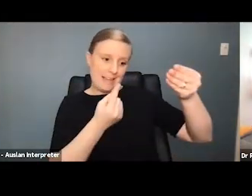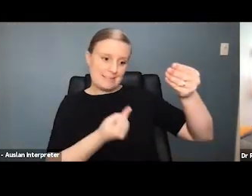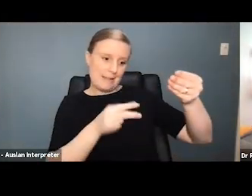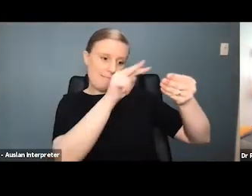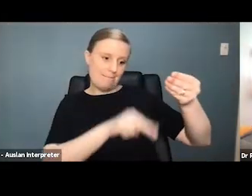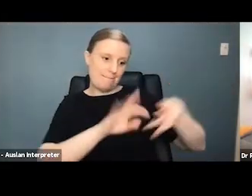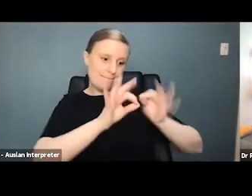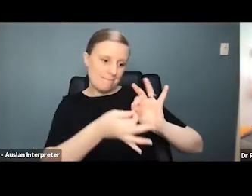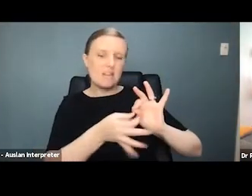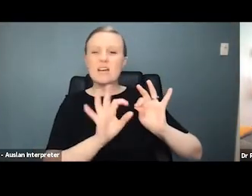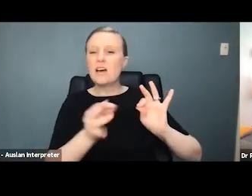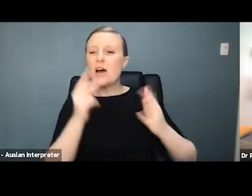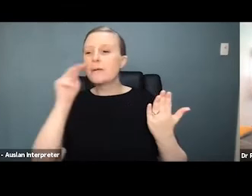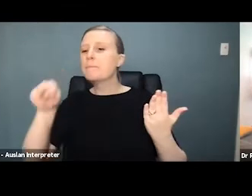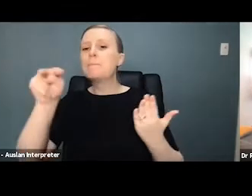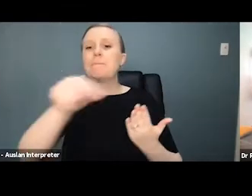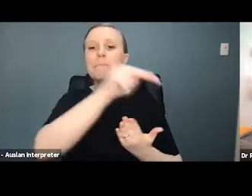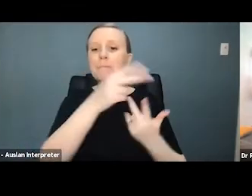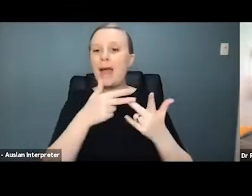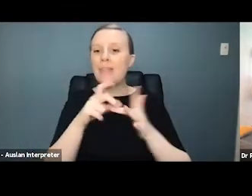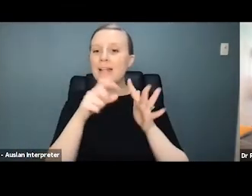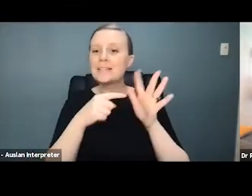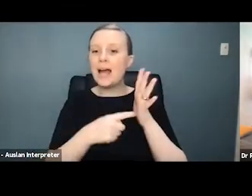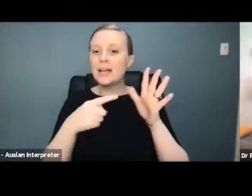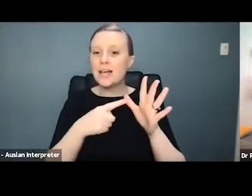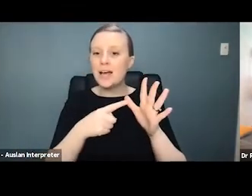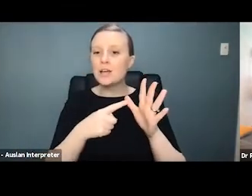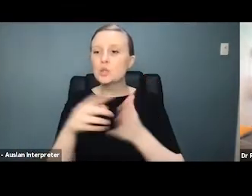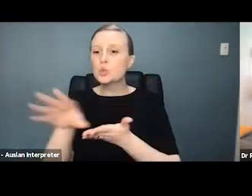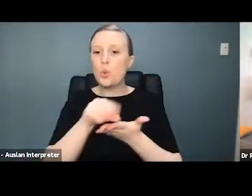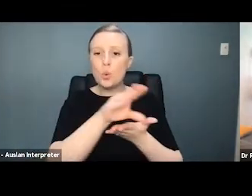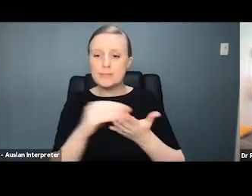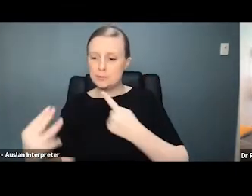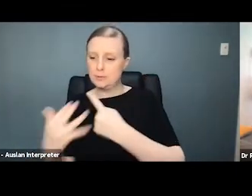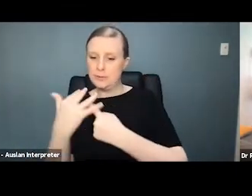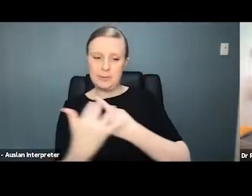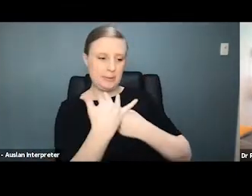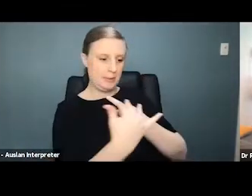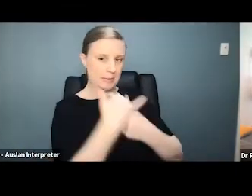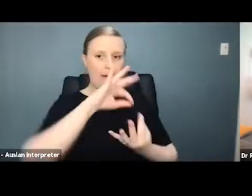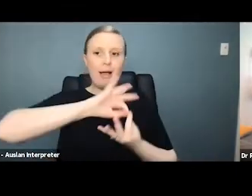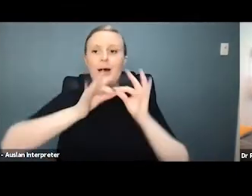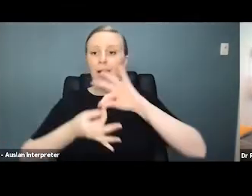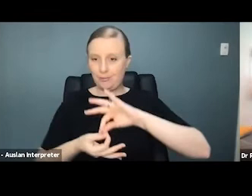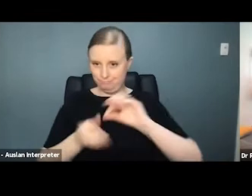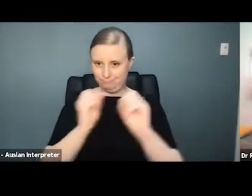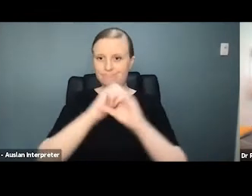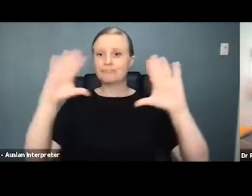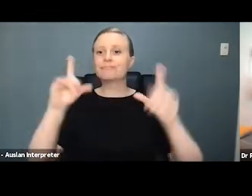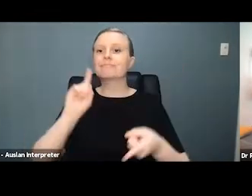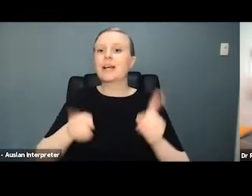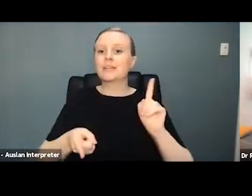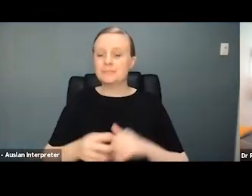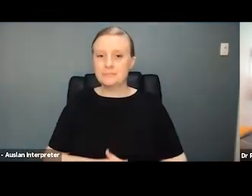the presentation. This is really just a visual representation of the impact that COVID-19 has had on both